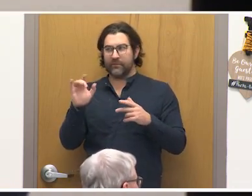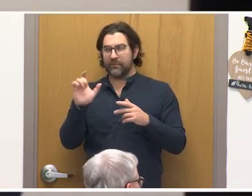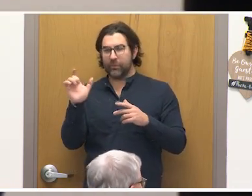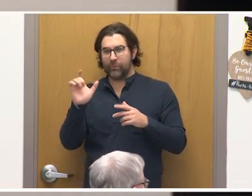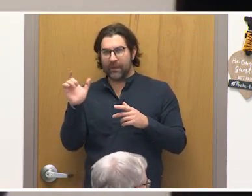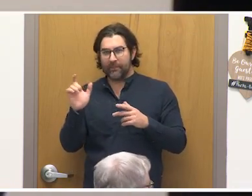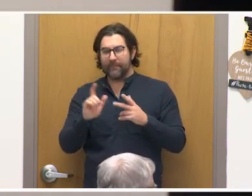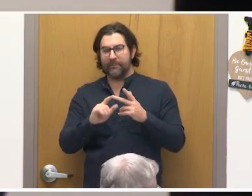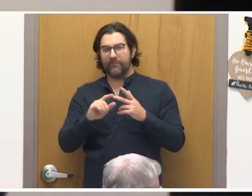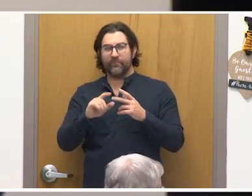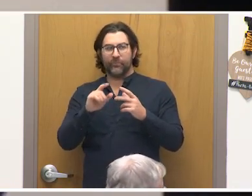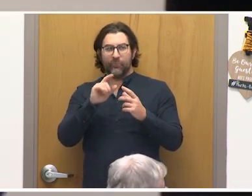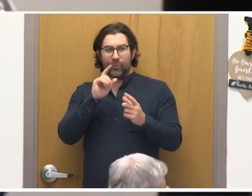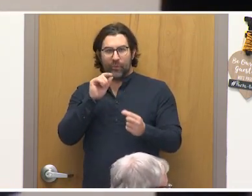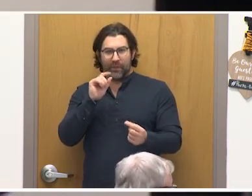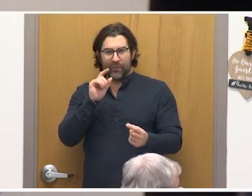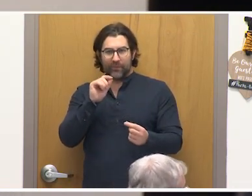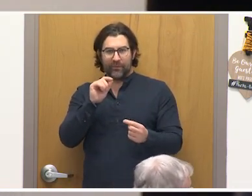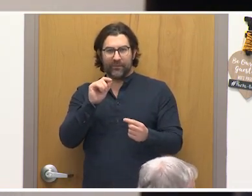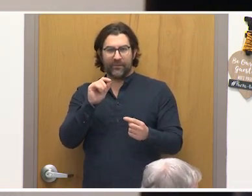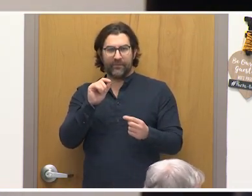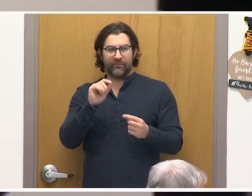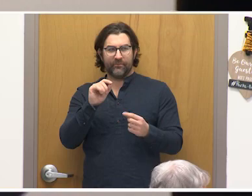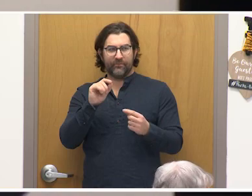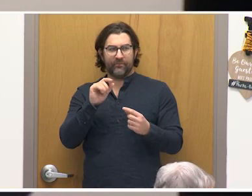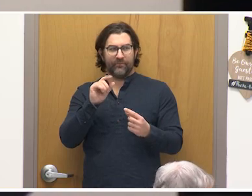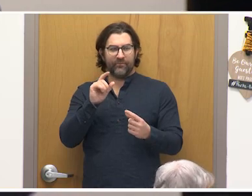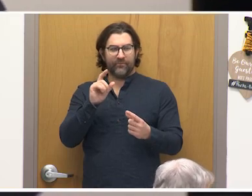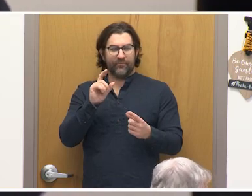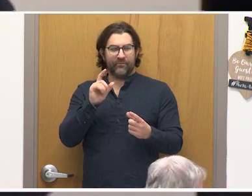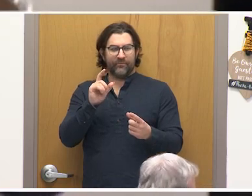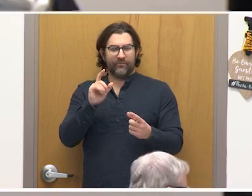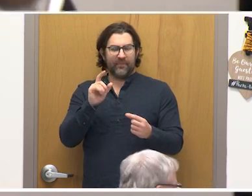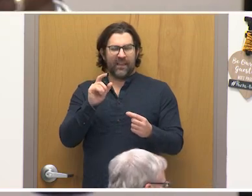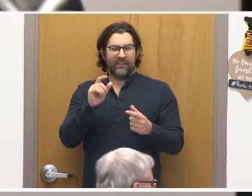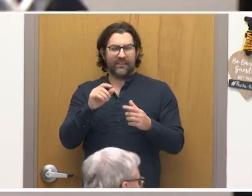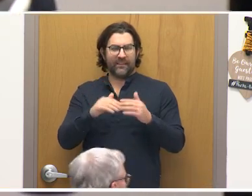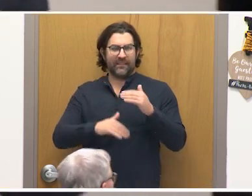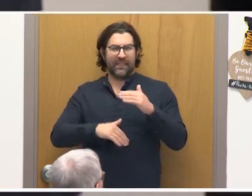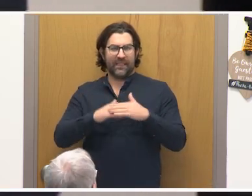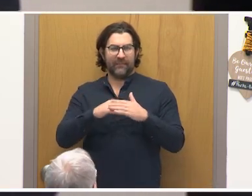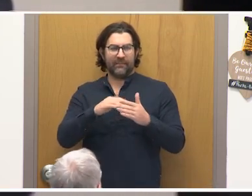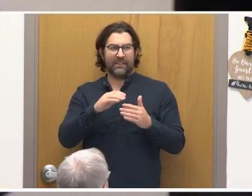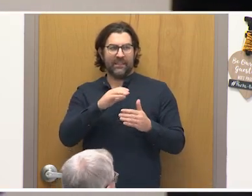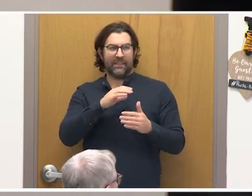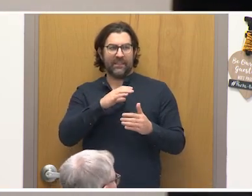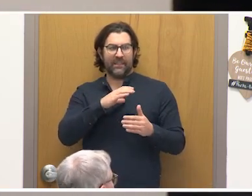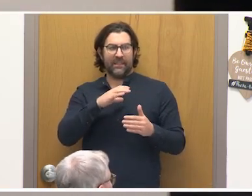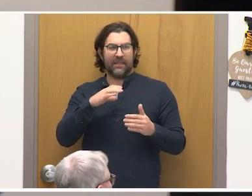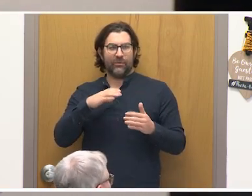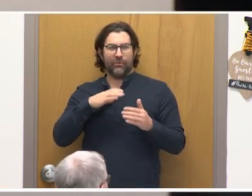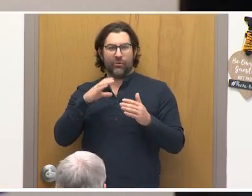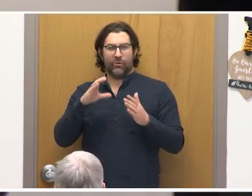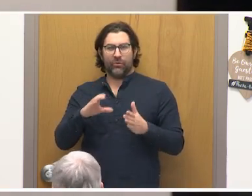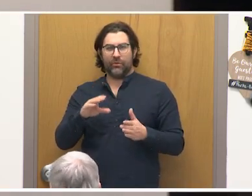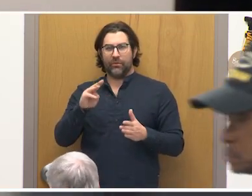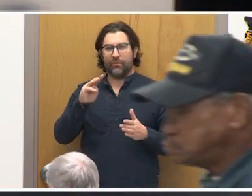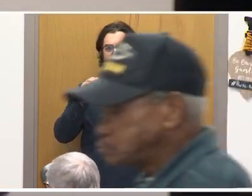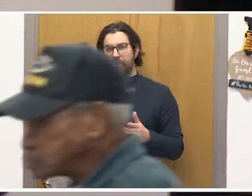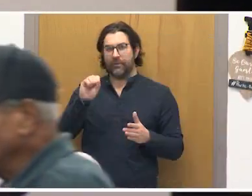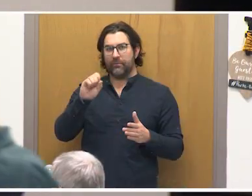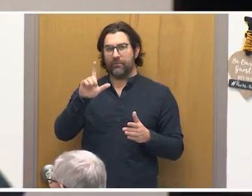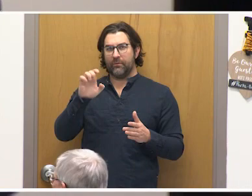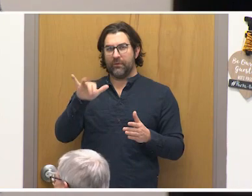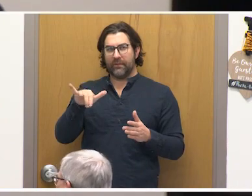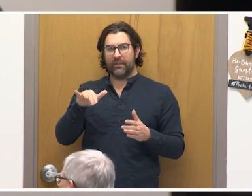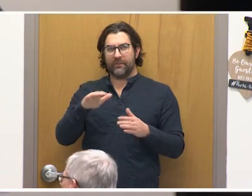Instagram, but on Twitter, because Twitter has that character limit, so it's Counselor LOR Mosley, Counselor Mosley